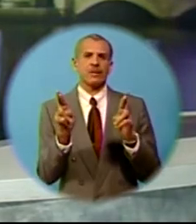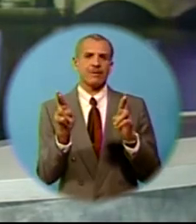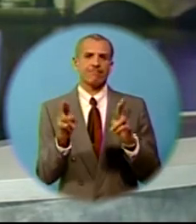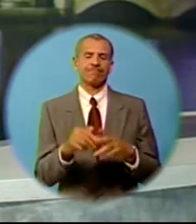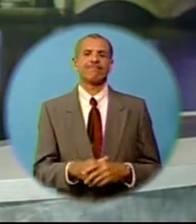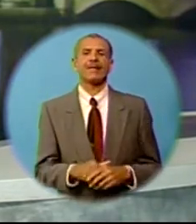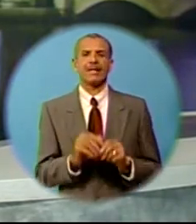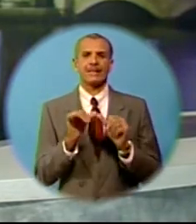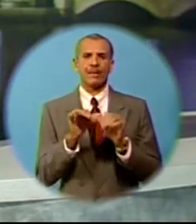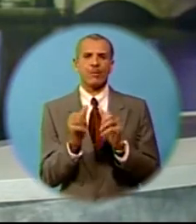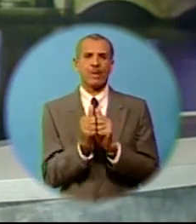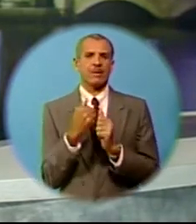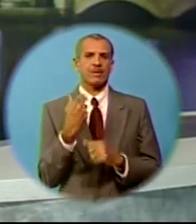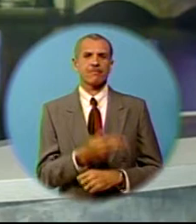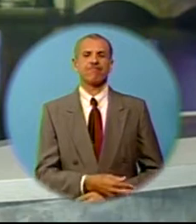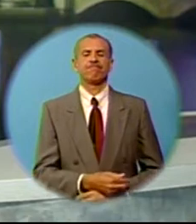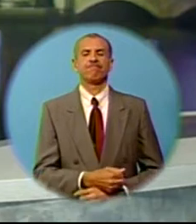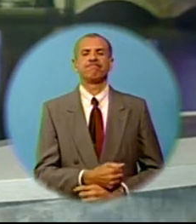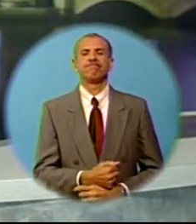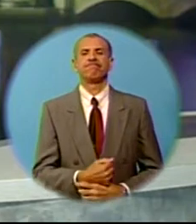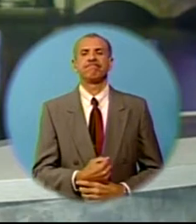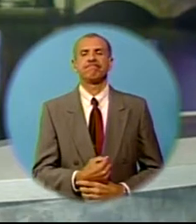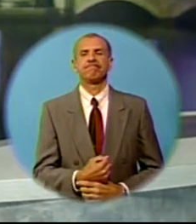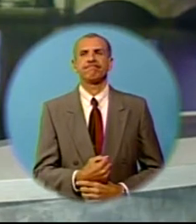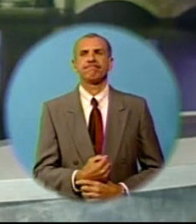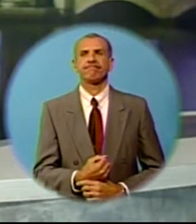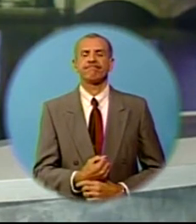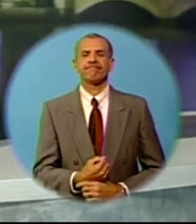region. Stay with us.